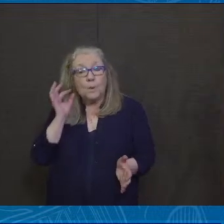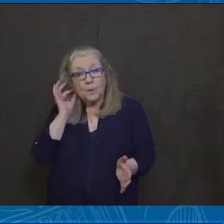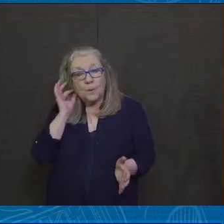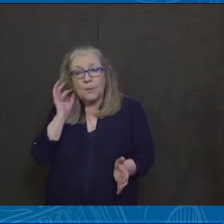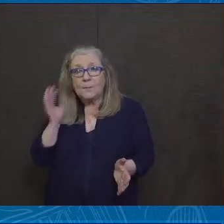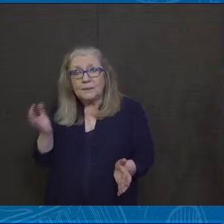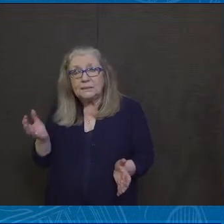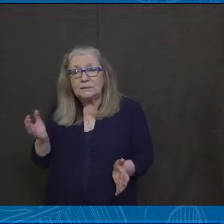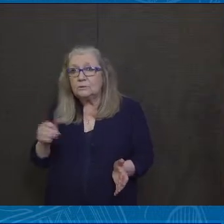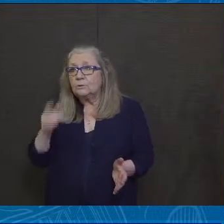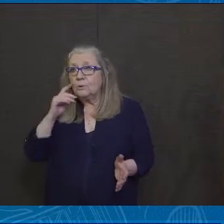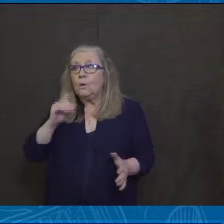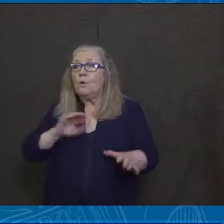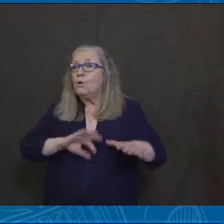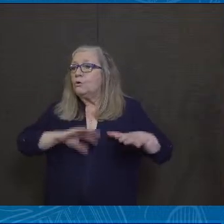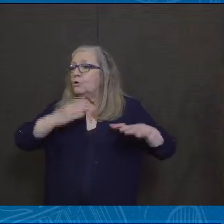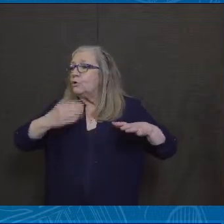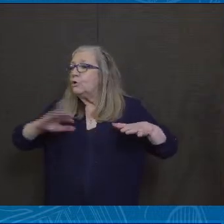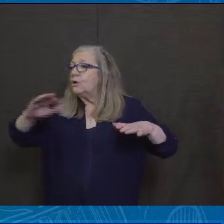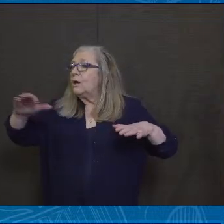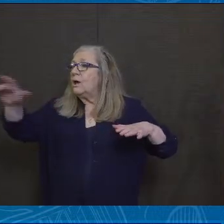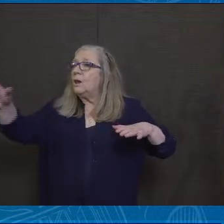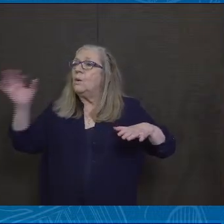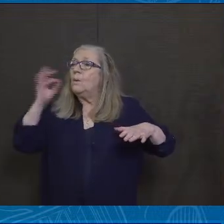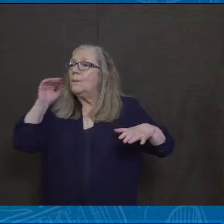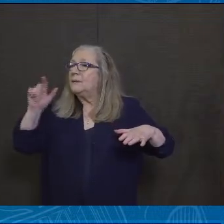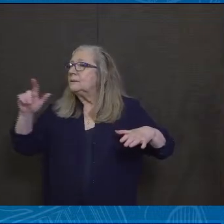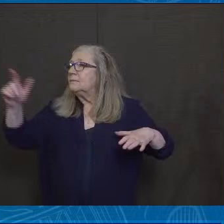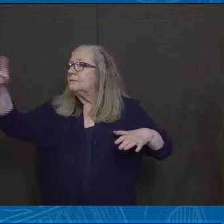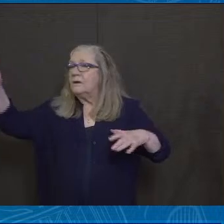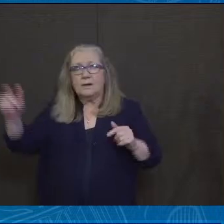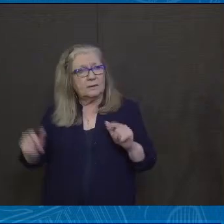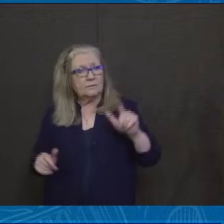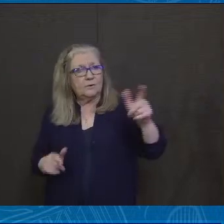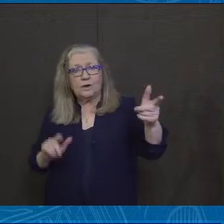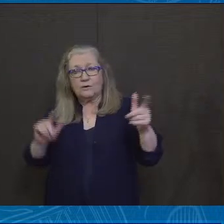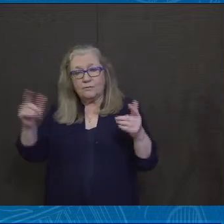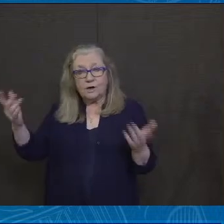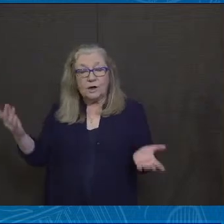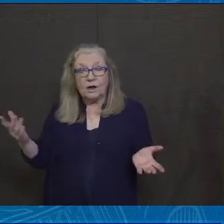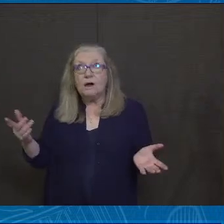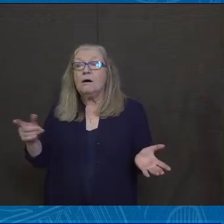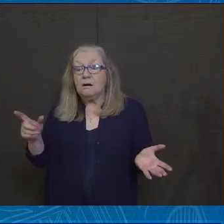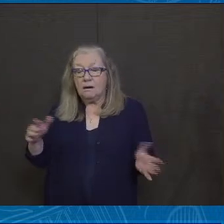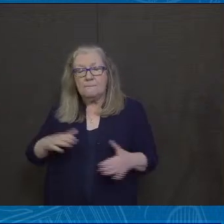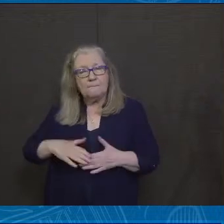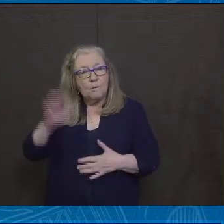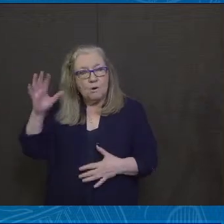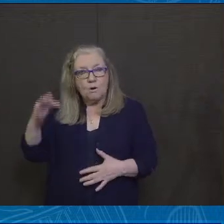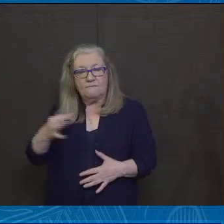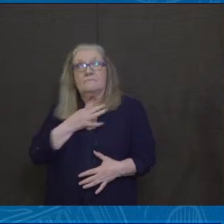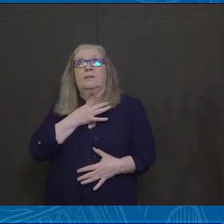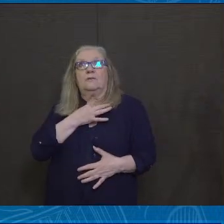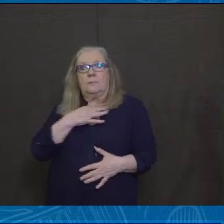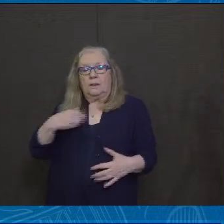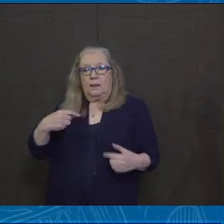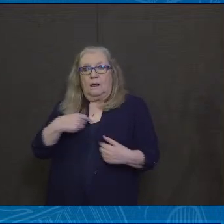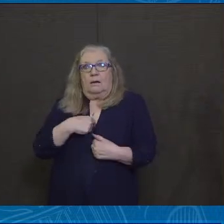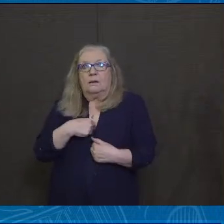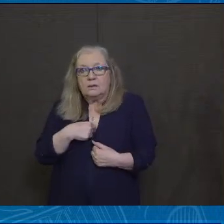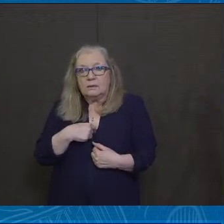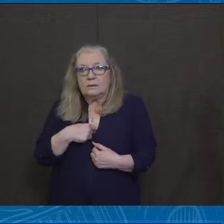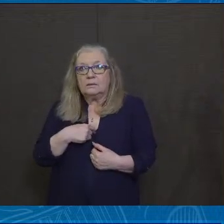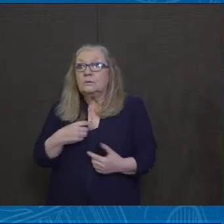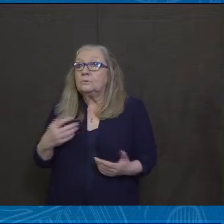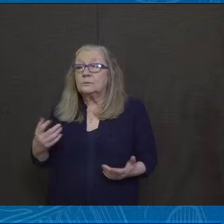Examples for rural women in rural communities is what makes them more vulnerable. In disasters, it's